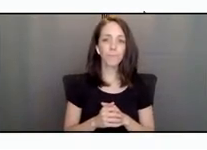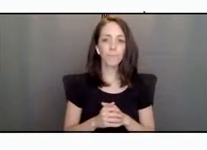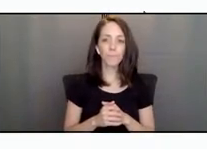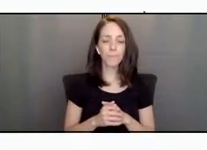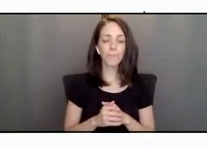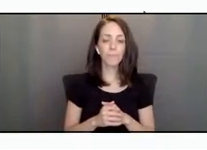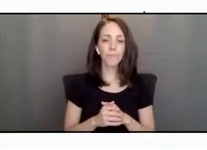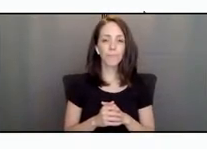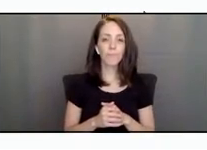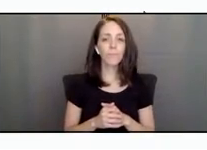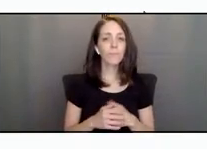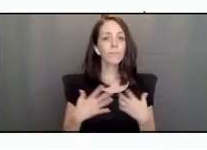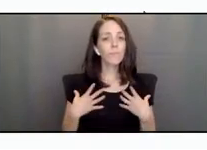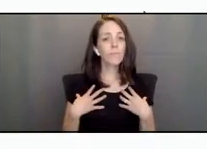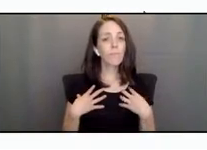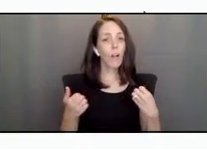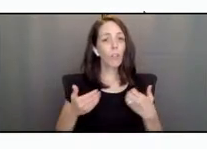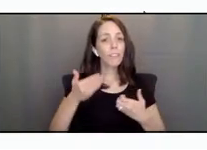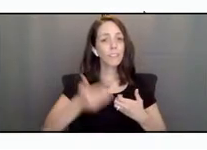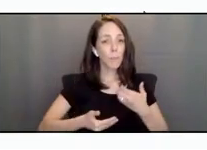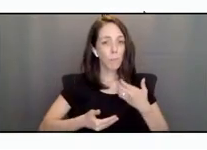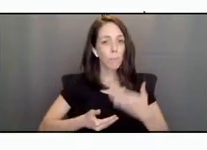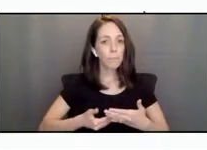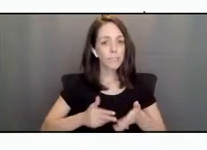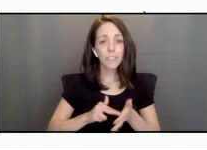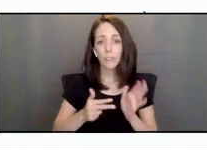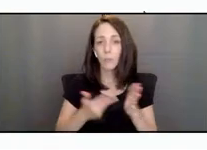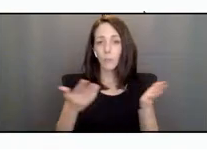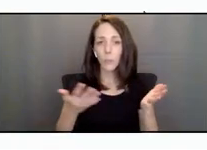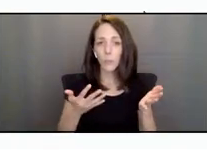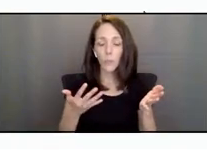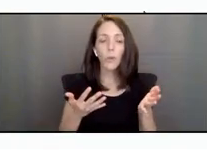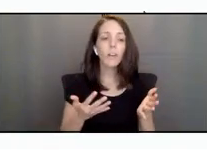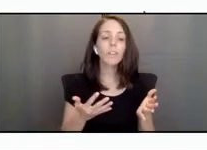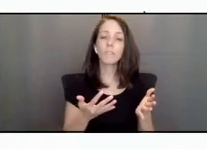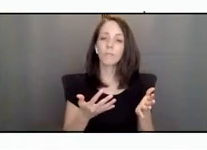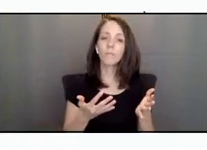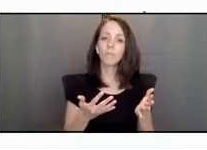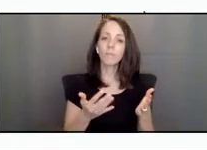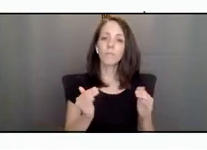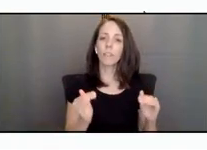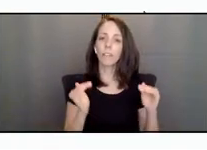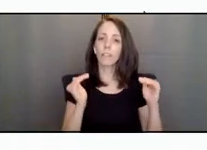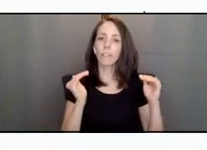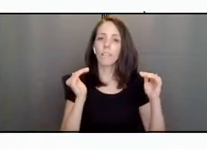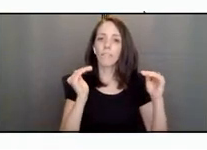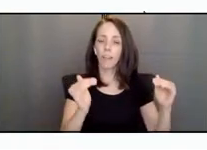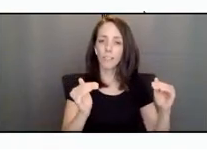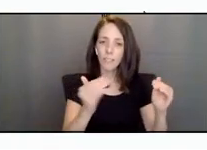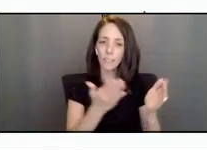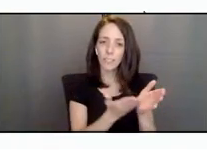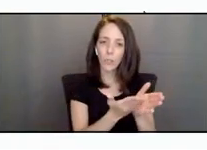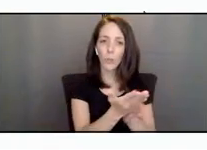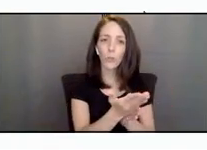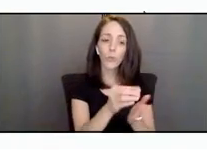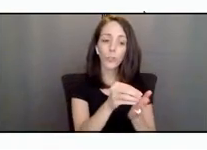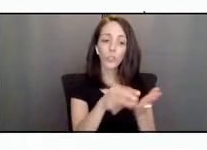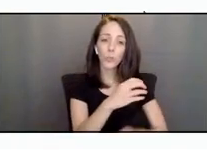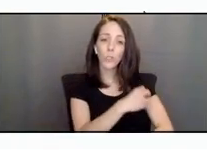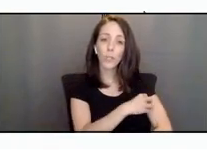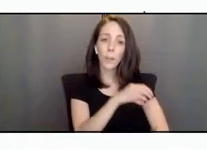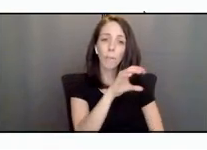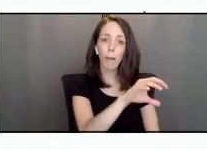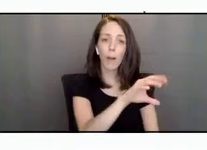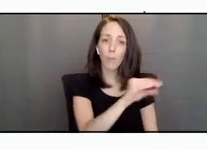Healthy Steps stands for Advancing Health Equity Through Student Empowerment and Professional Success. And this is the model that we were